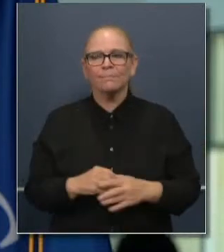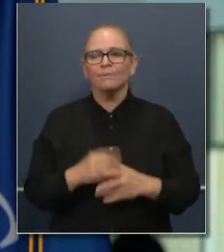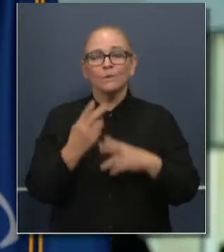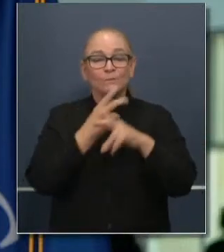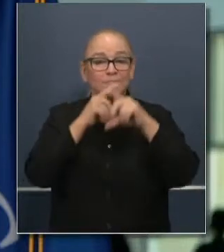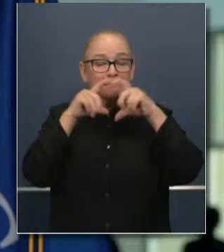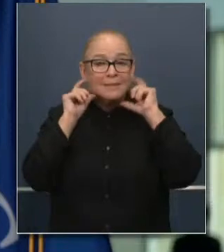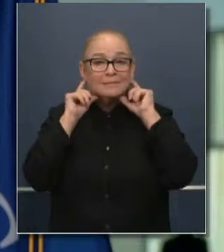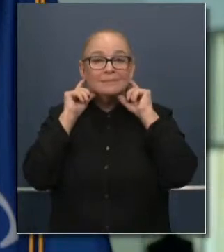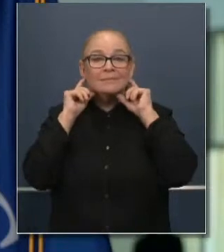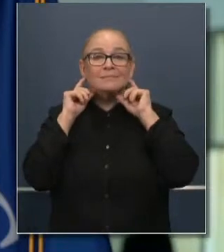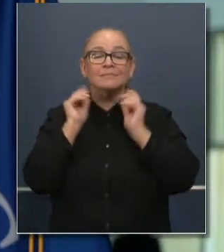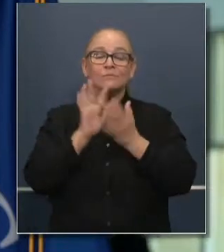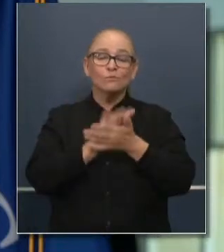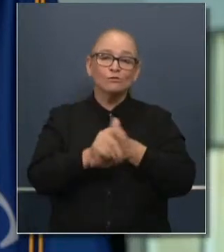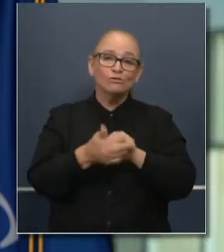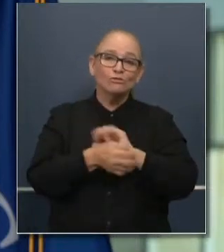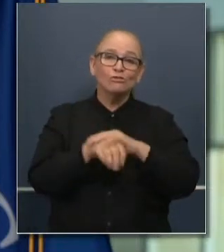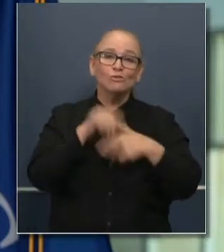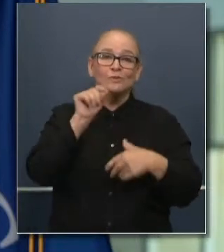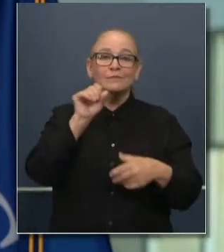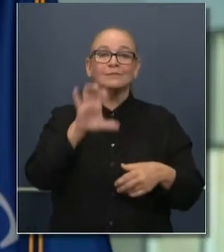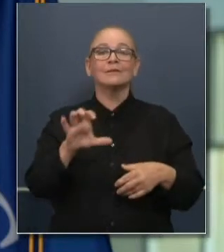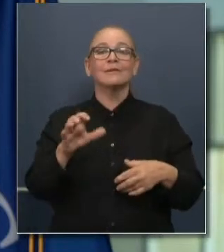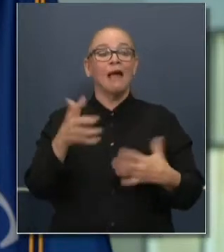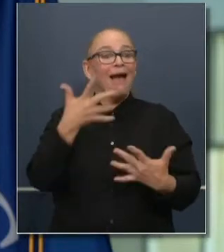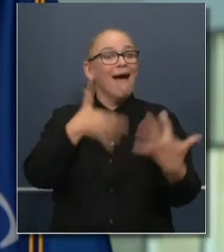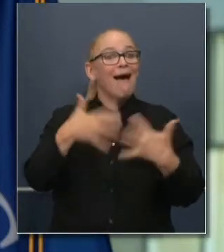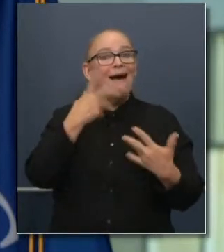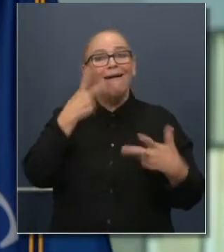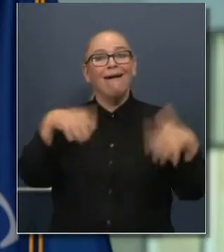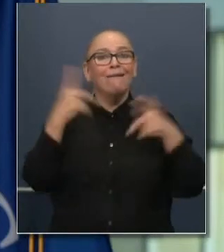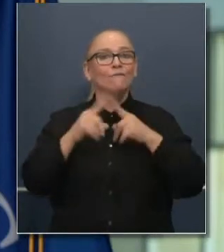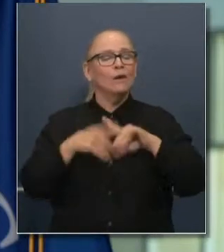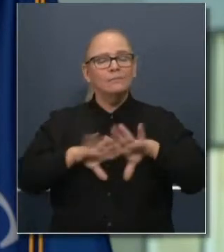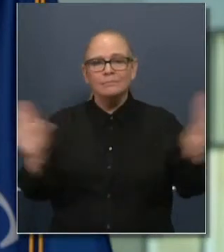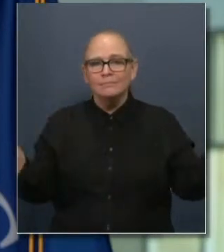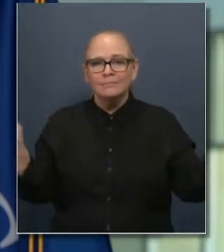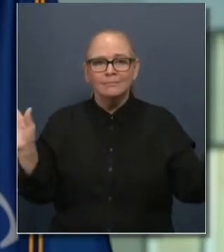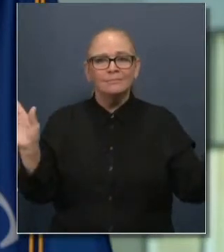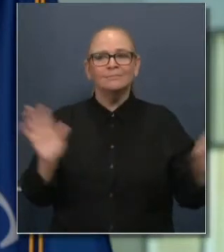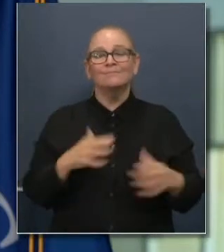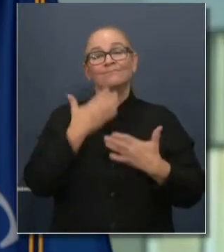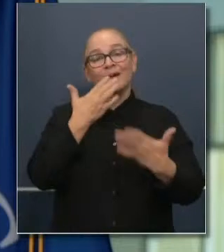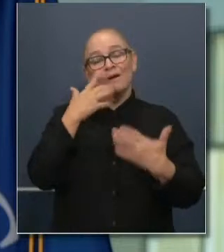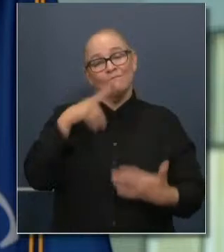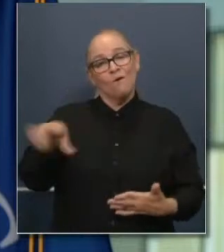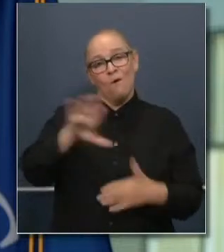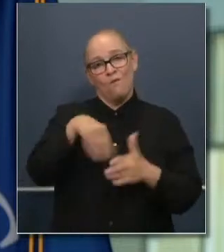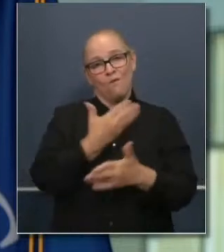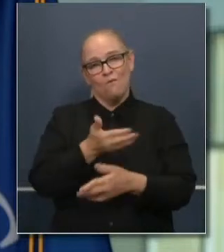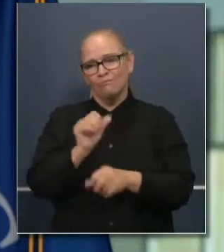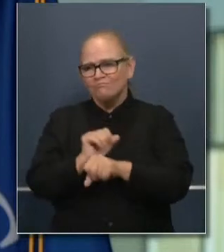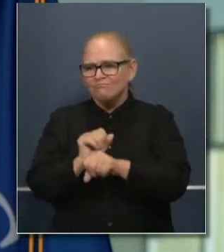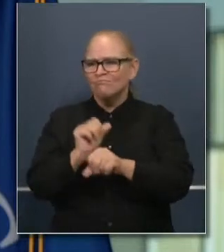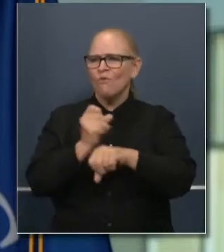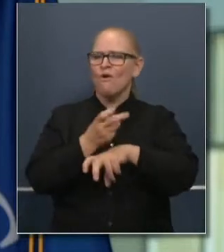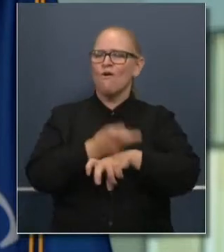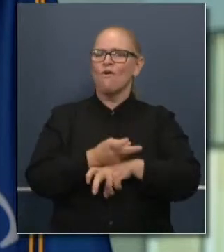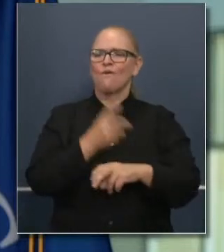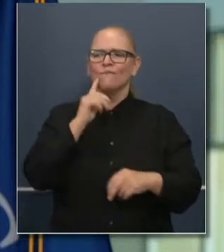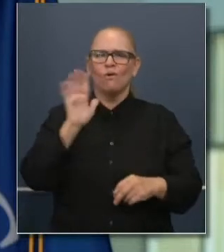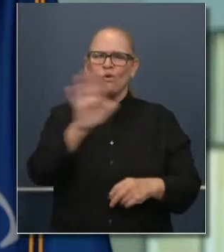least minimize as much mixing as you possibly can. I appreciate everybody's good work. I thank them for